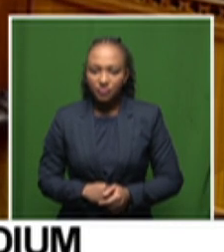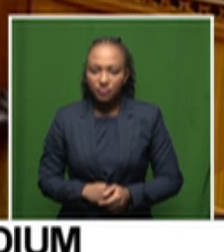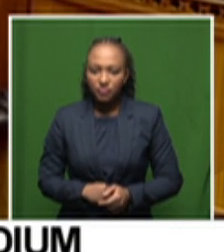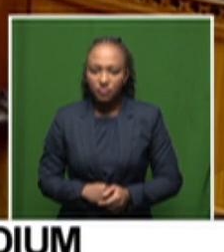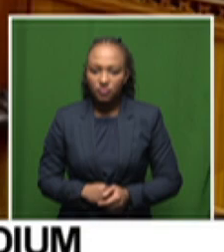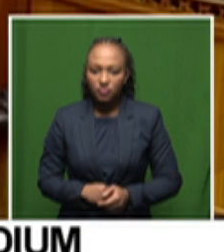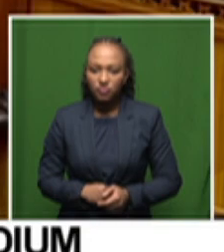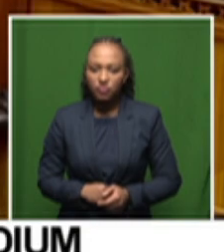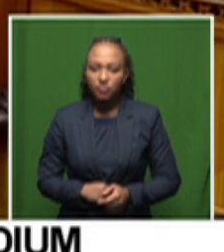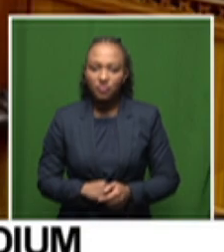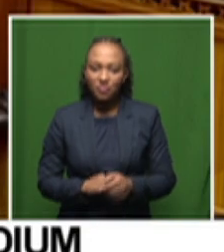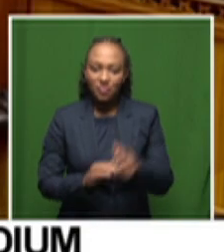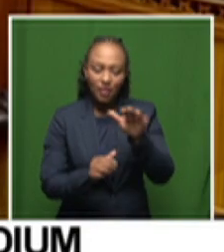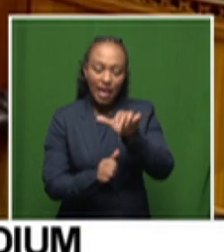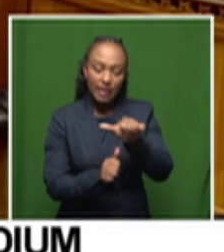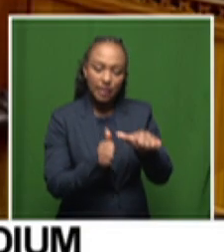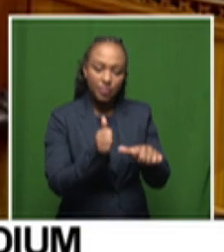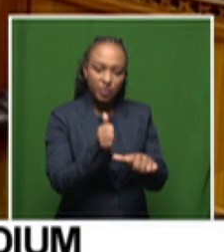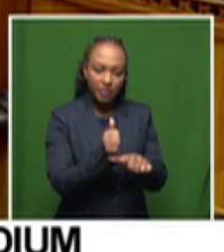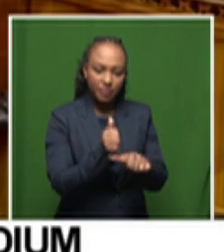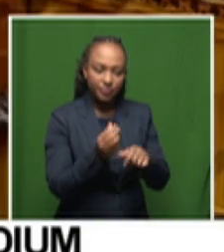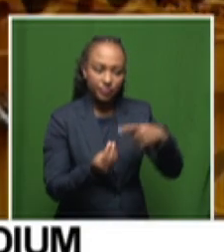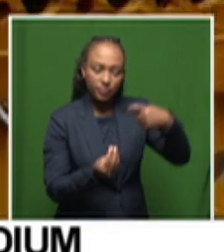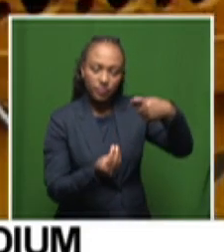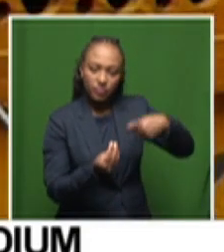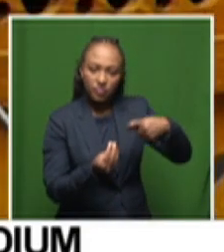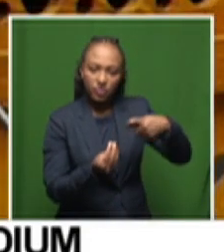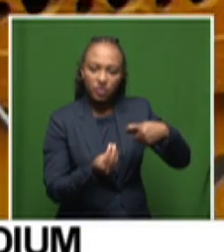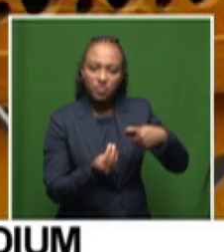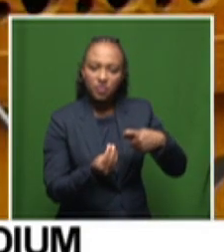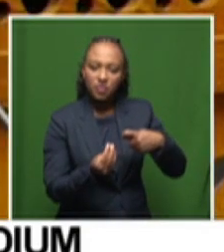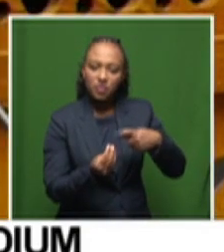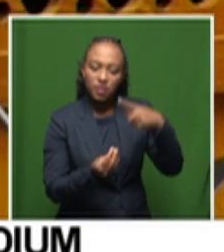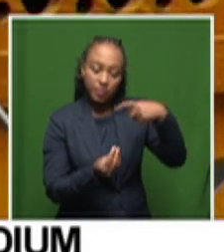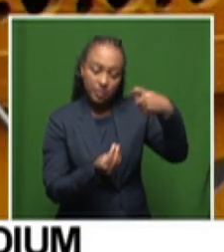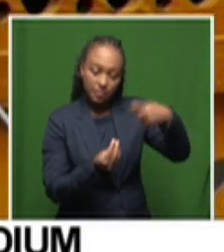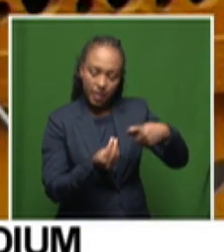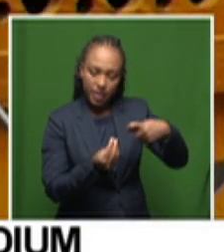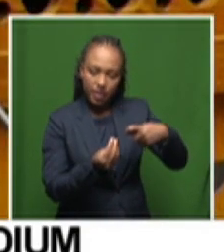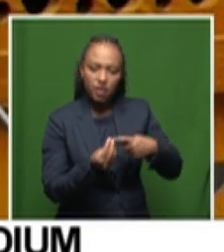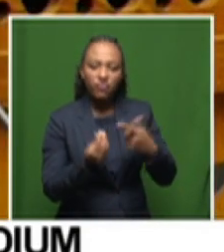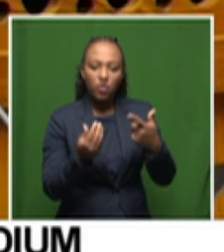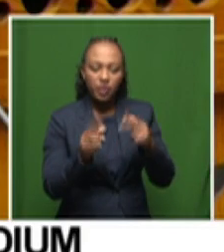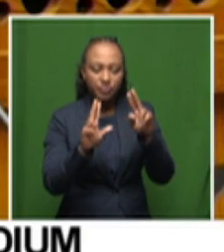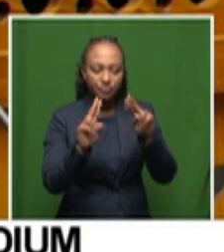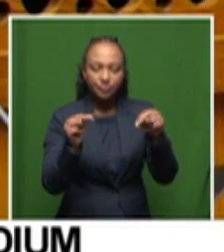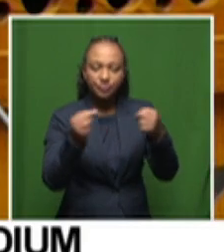Deputy Speaker of the National Assembly,